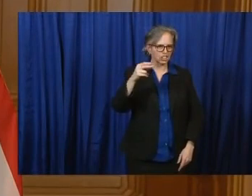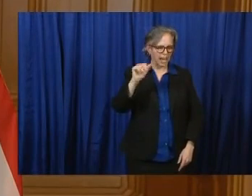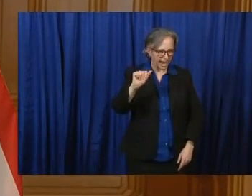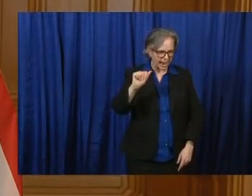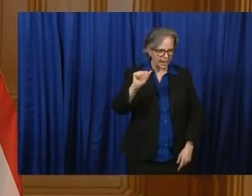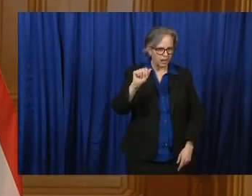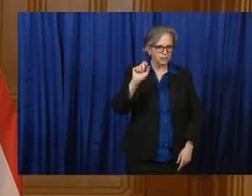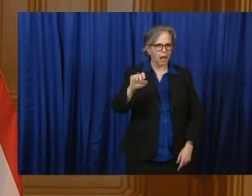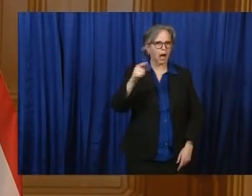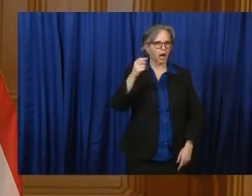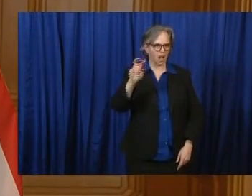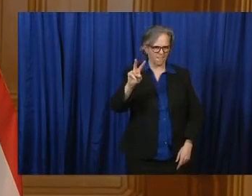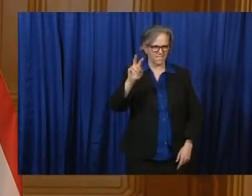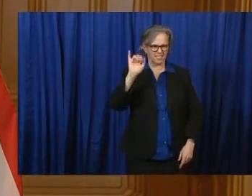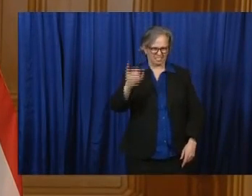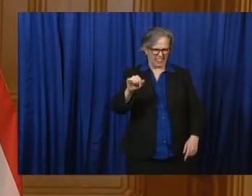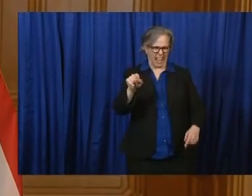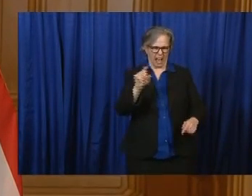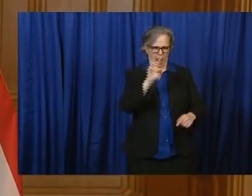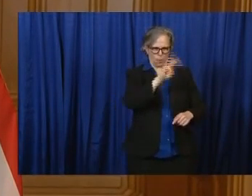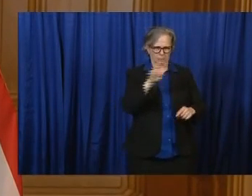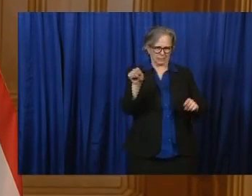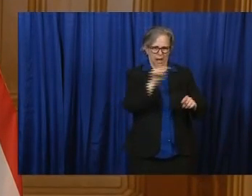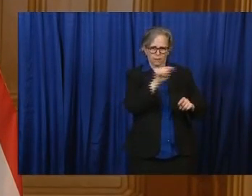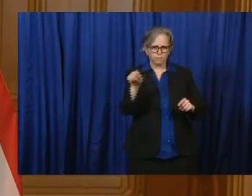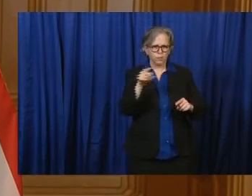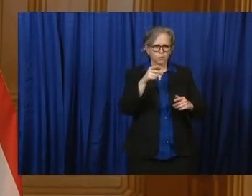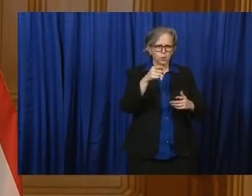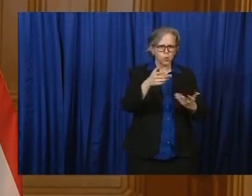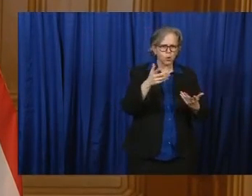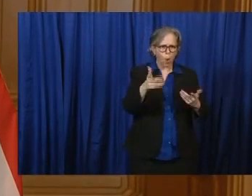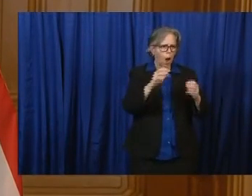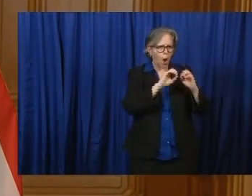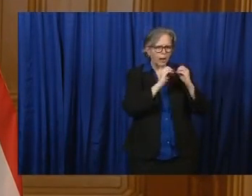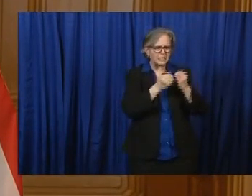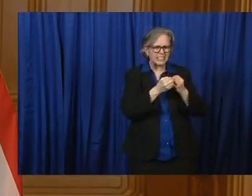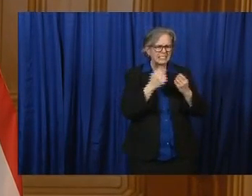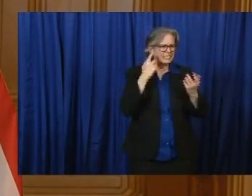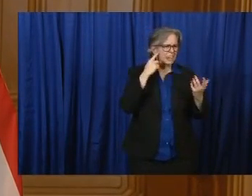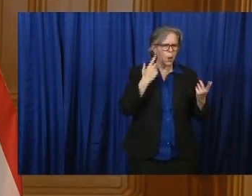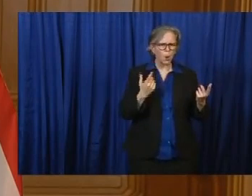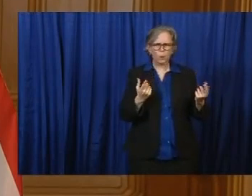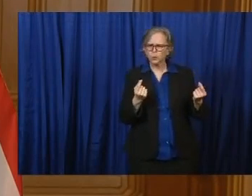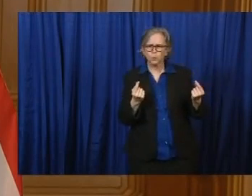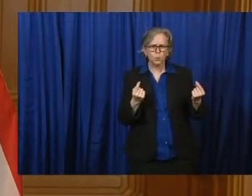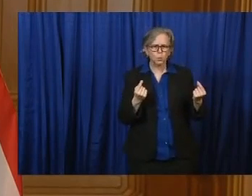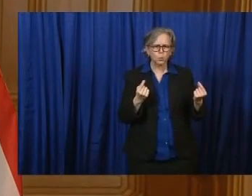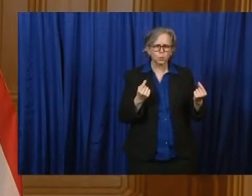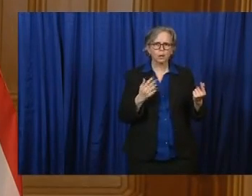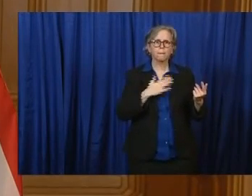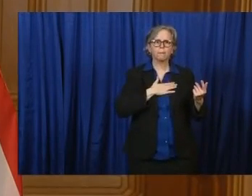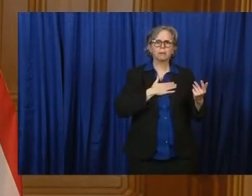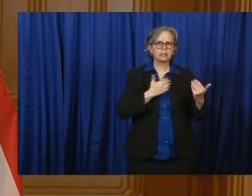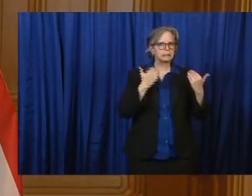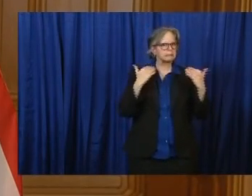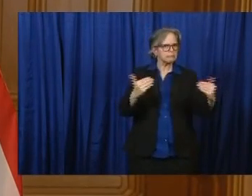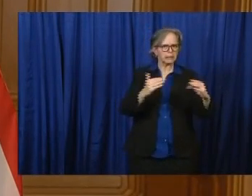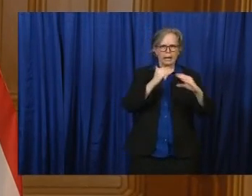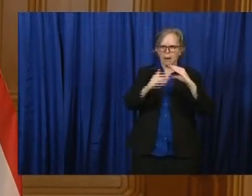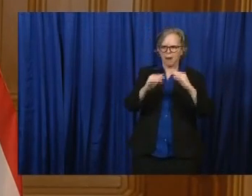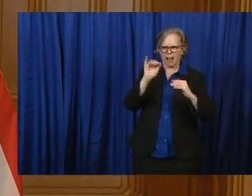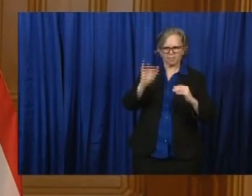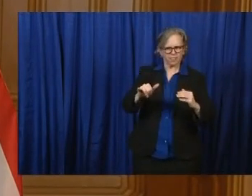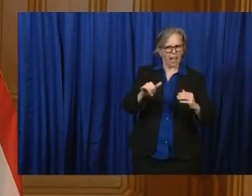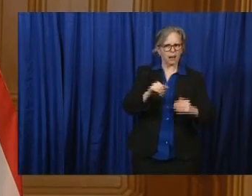housing@ohio.mha.gov. If you or your organization have questions or concerns, that's a place to look. Let me again say that